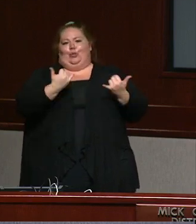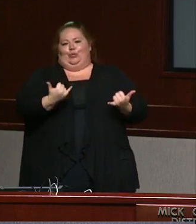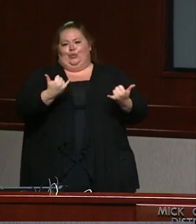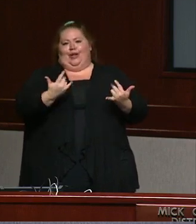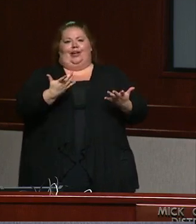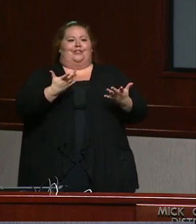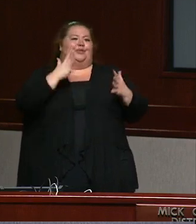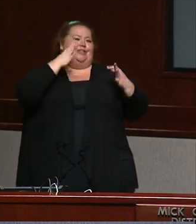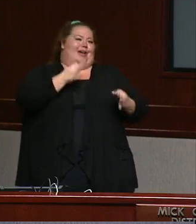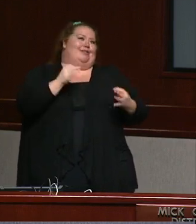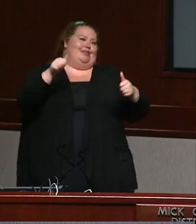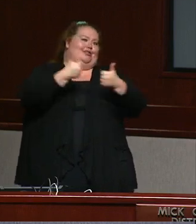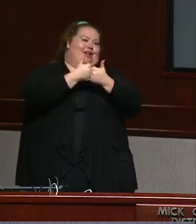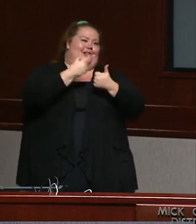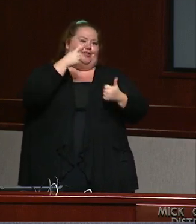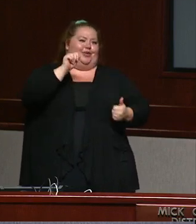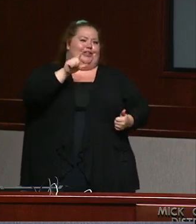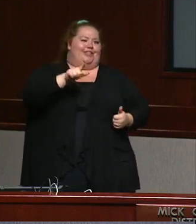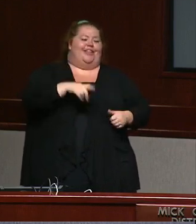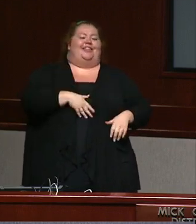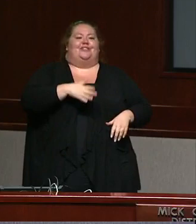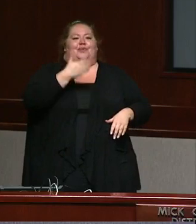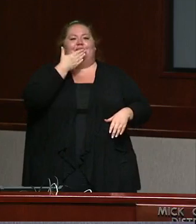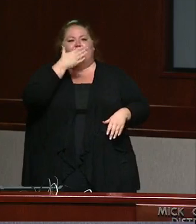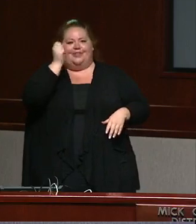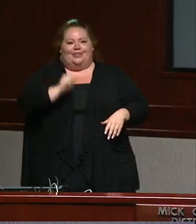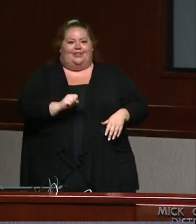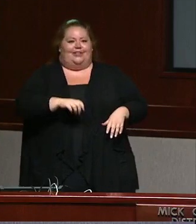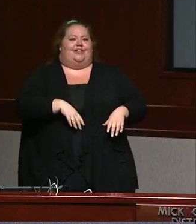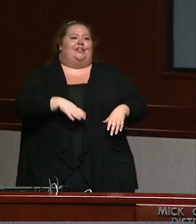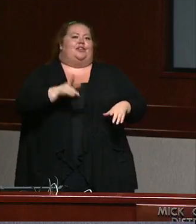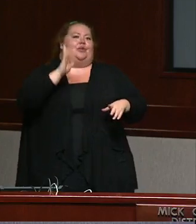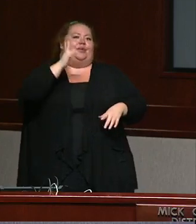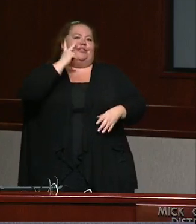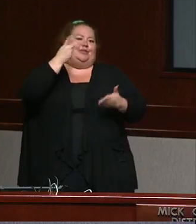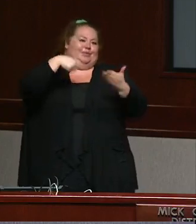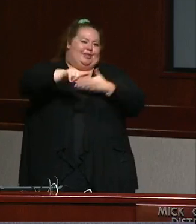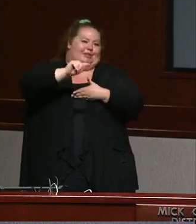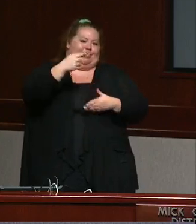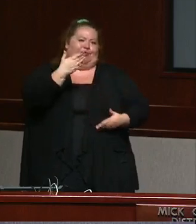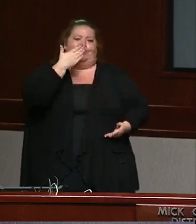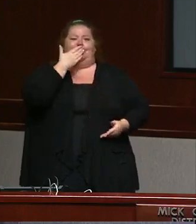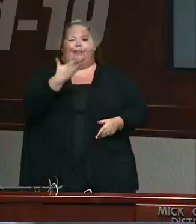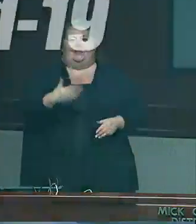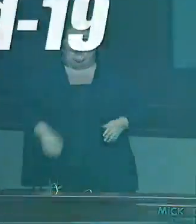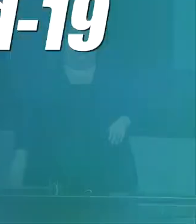definitely made it challenging for her. So thank you, Stephanie, and we will see you next week. Thank you.